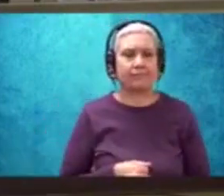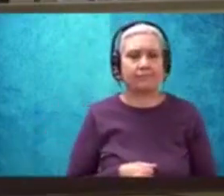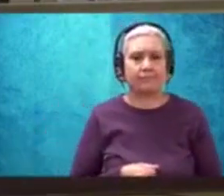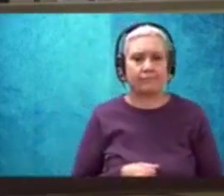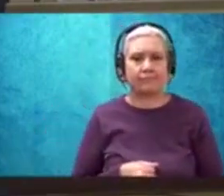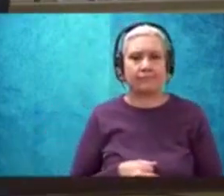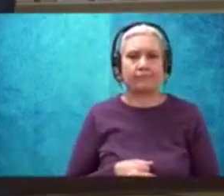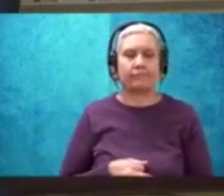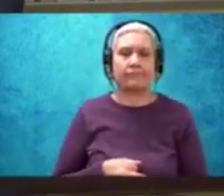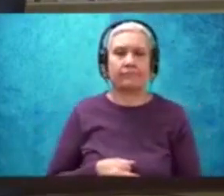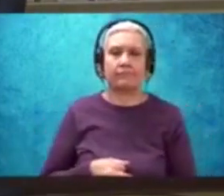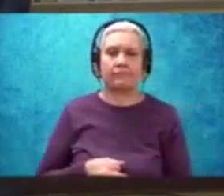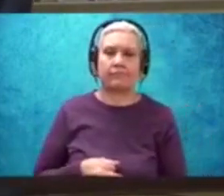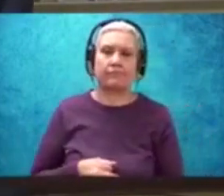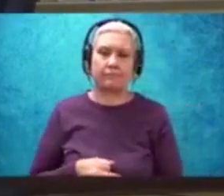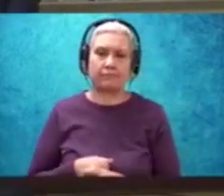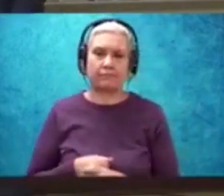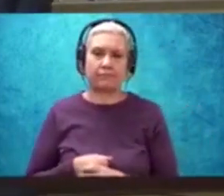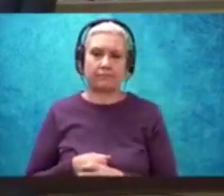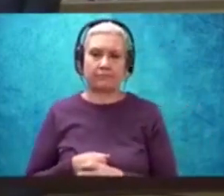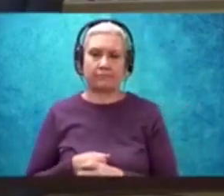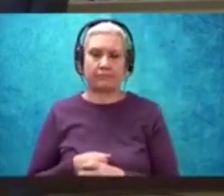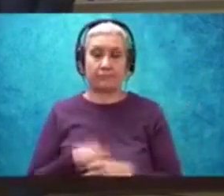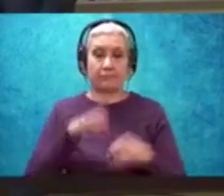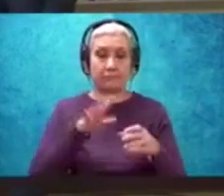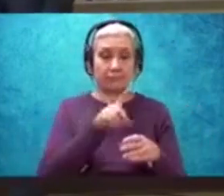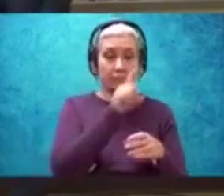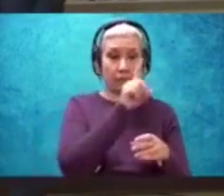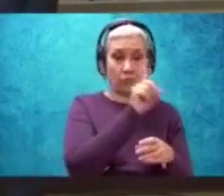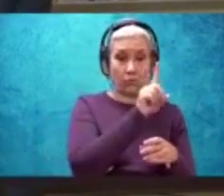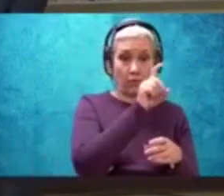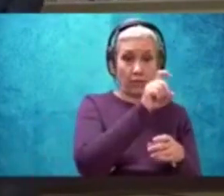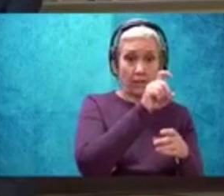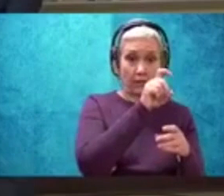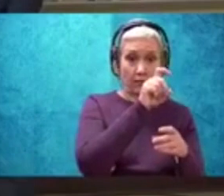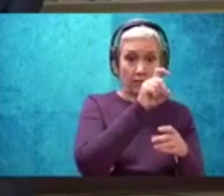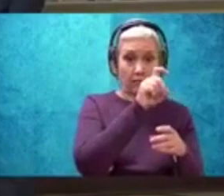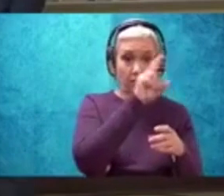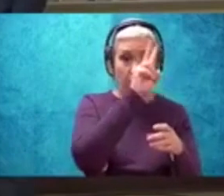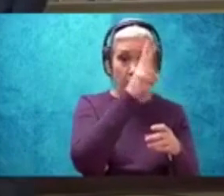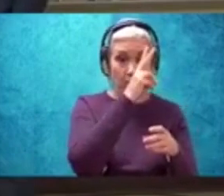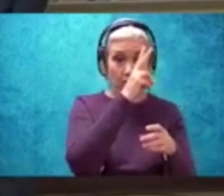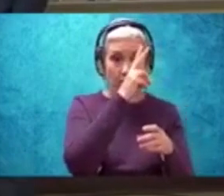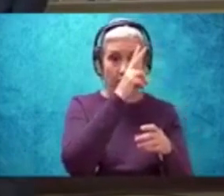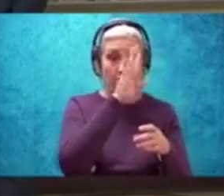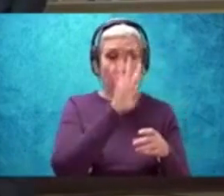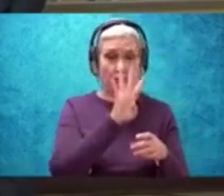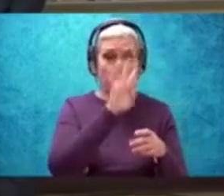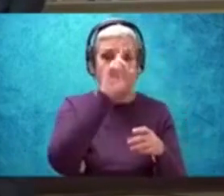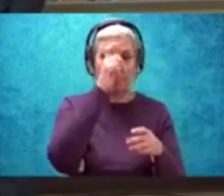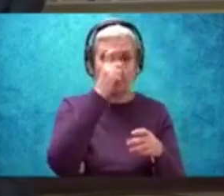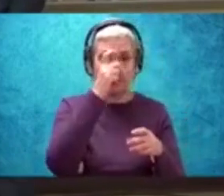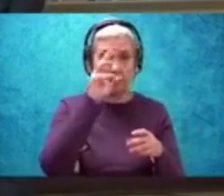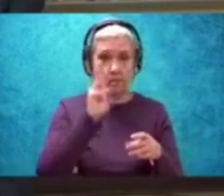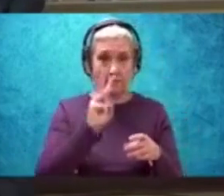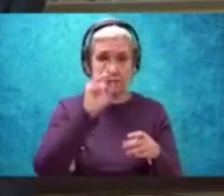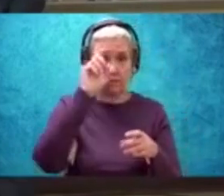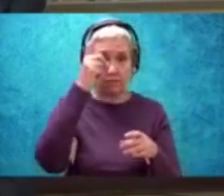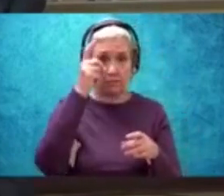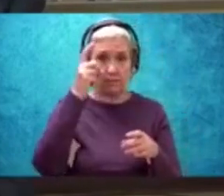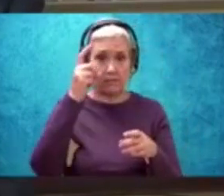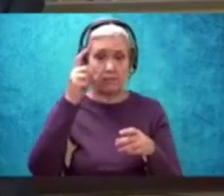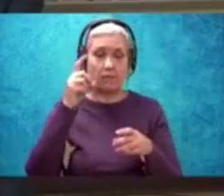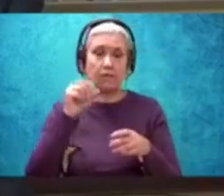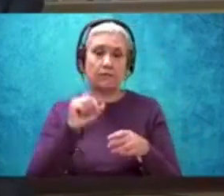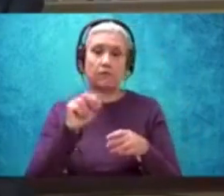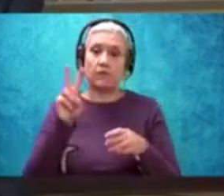our two expressions. We find the following areas: 1x squared, 4x, 6x, and then 6 times 4